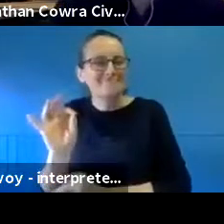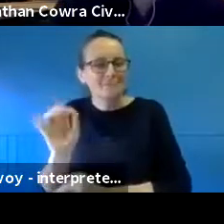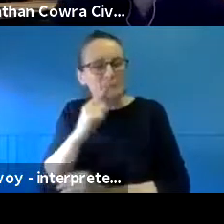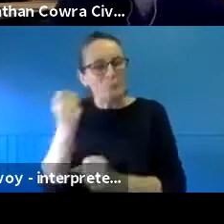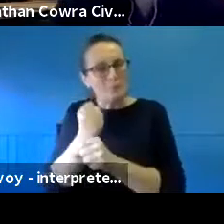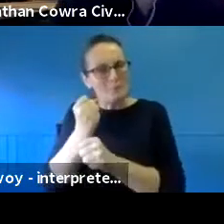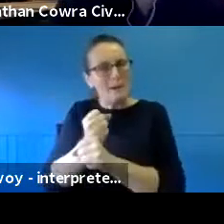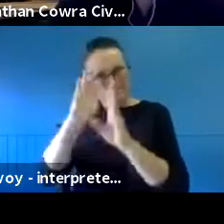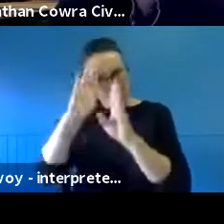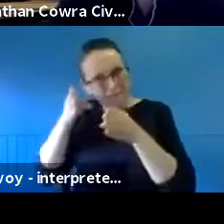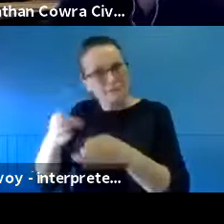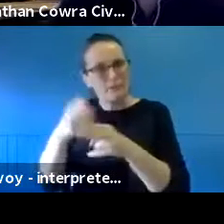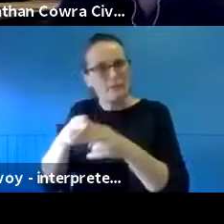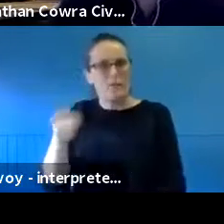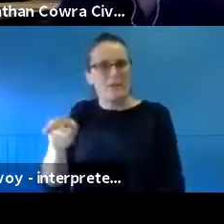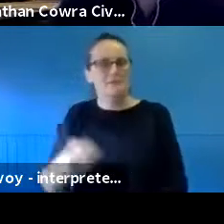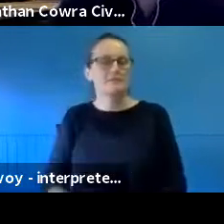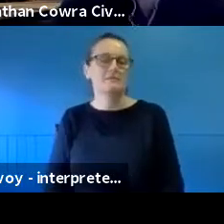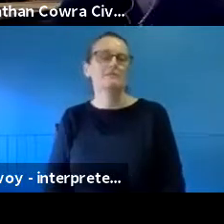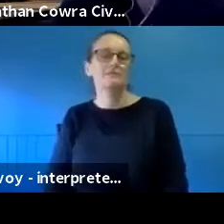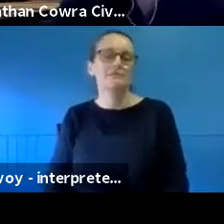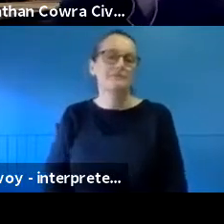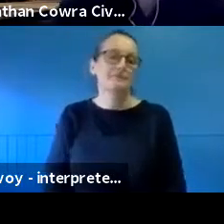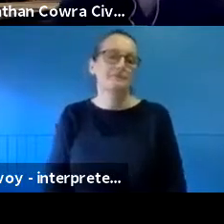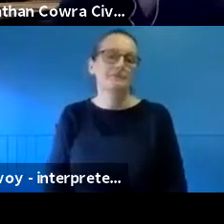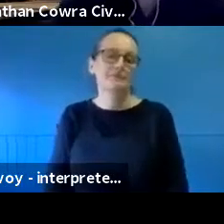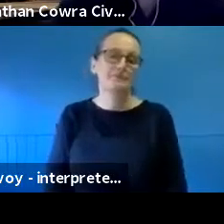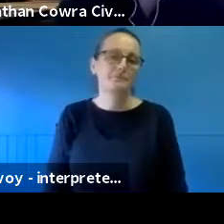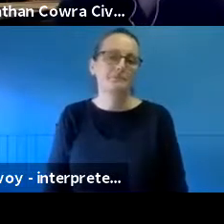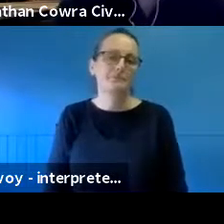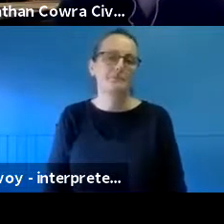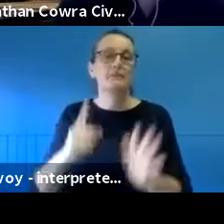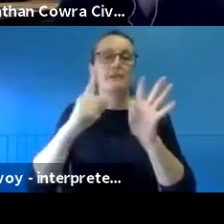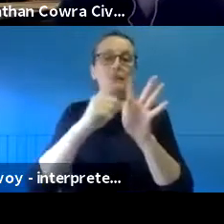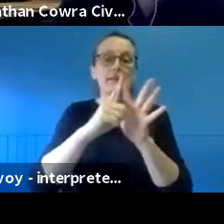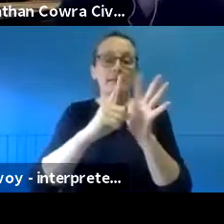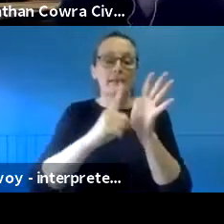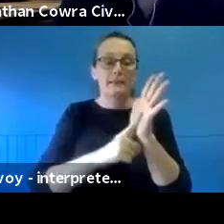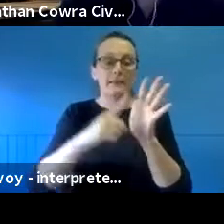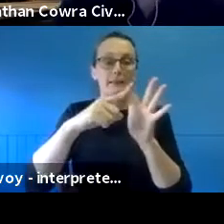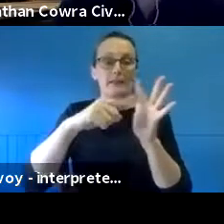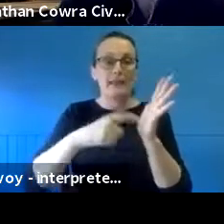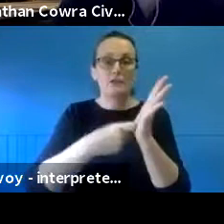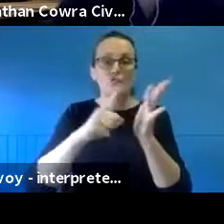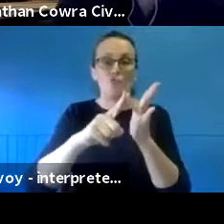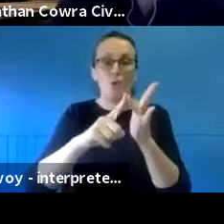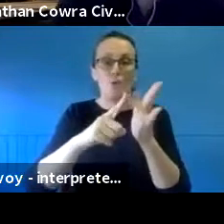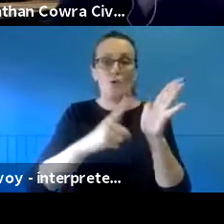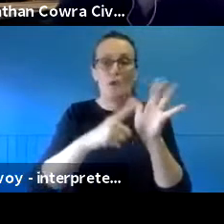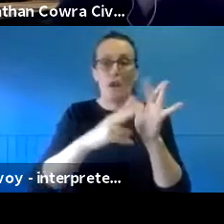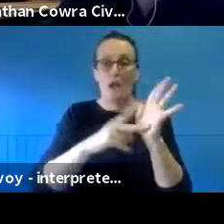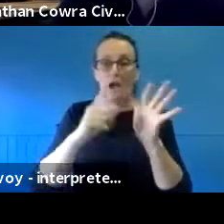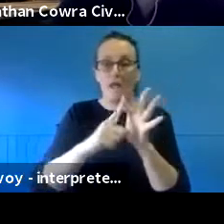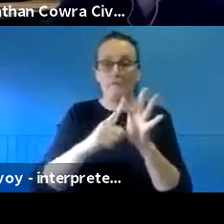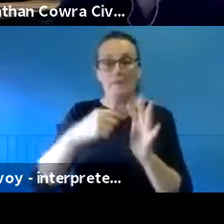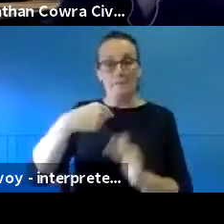digital. But yeah, trying to set, so ElectroLab is a space that I'm setting up with Michelle Brown. We're both